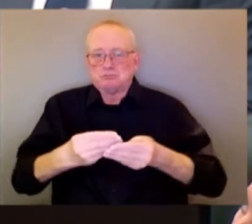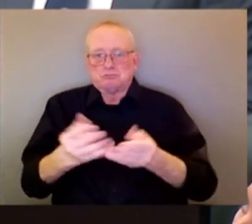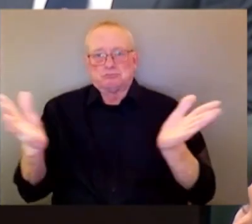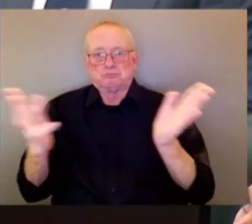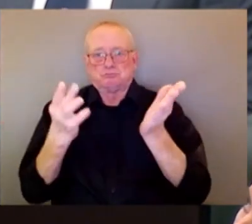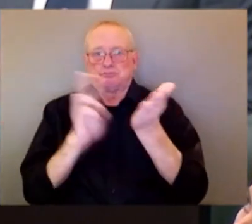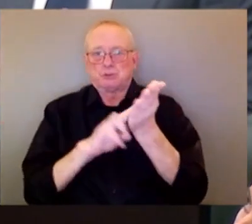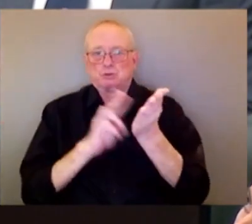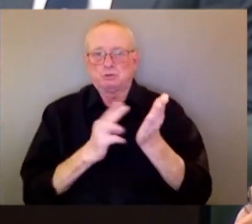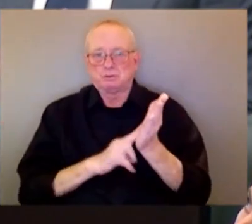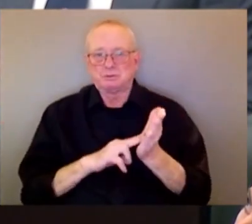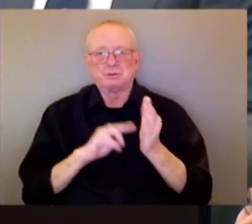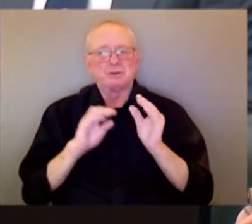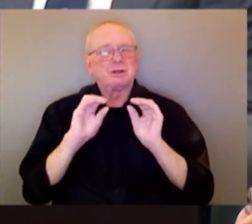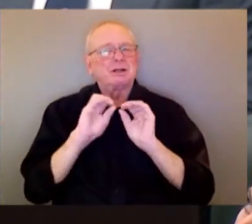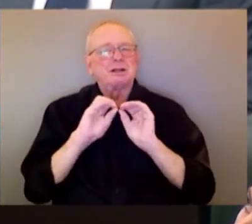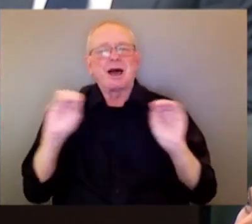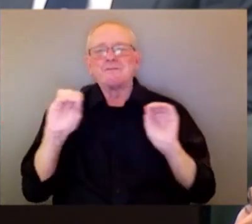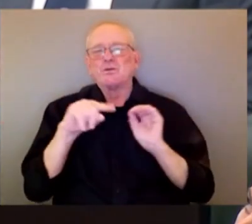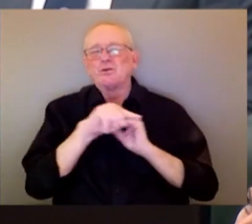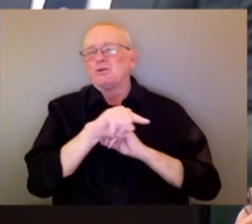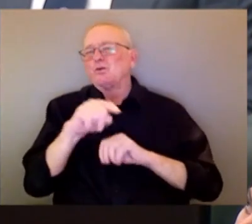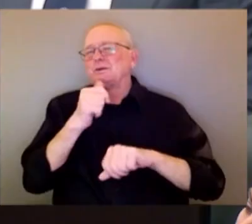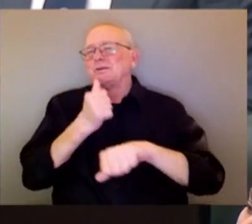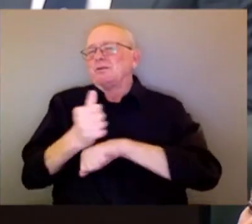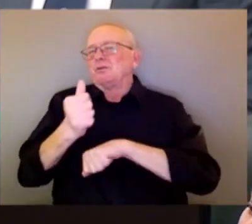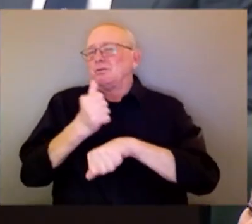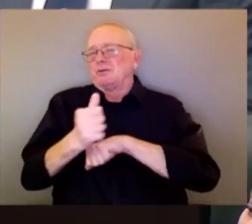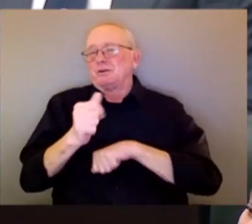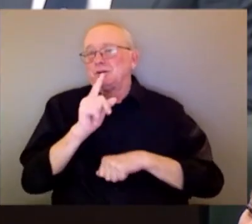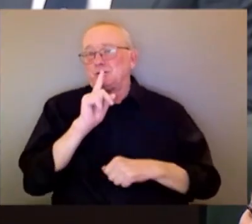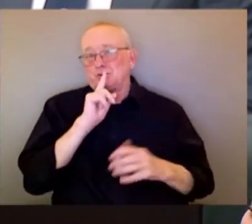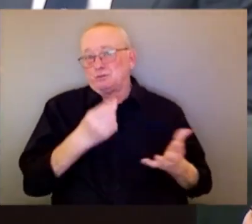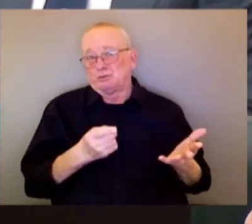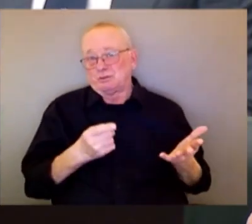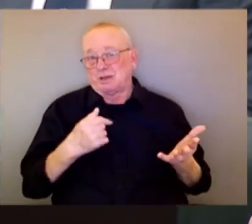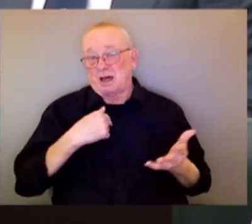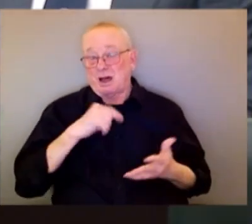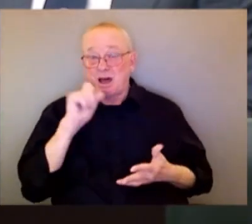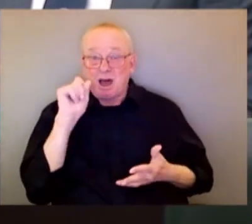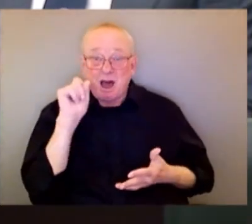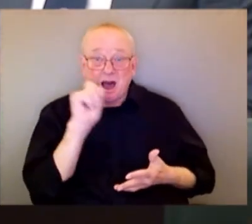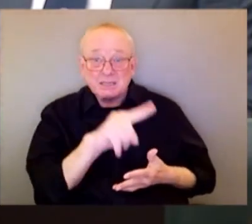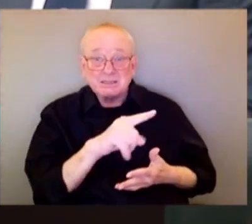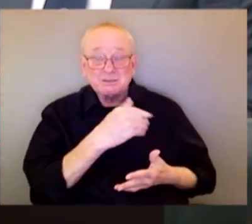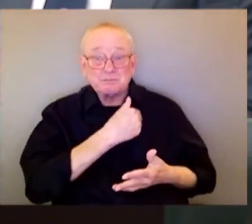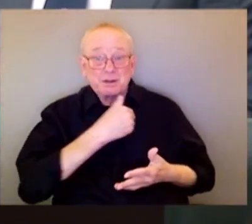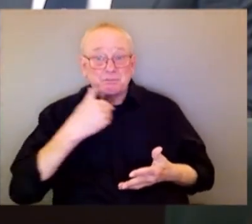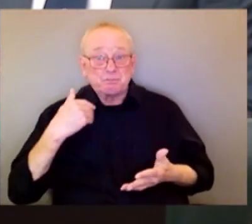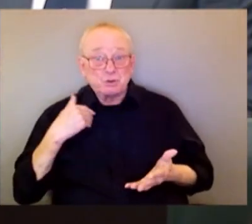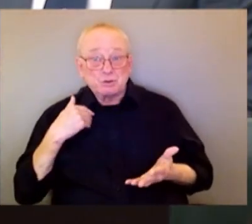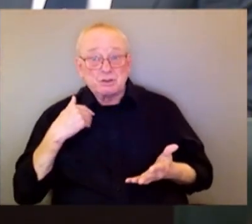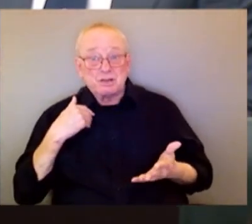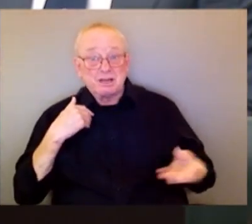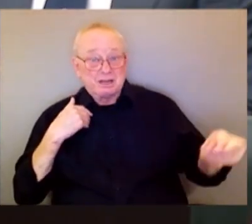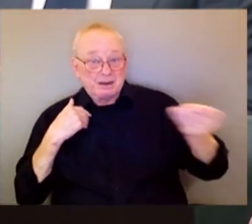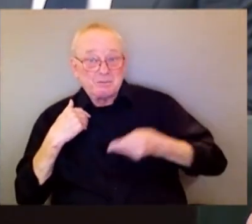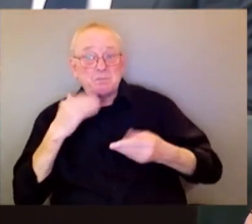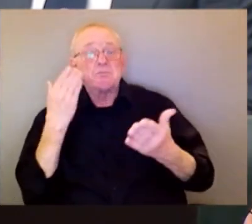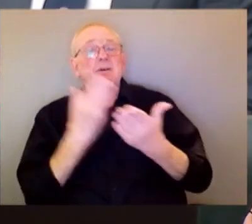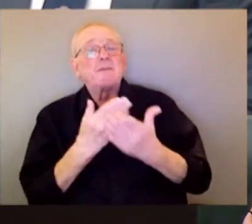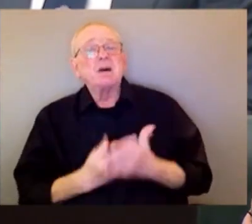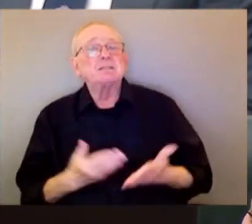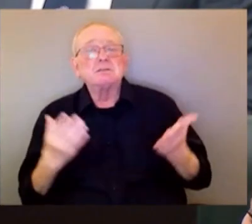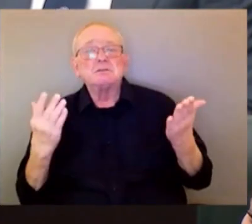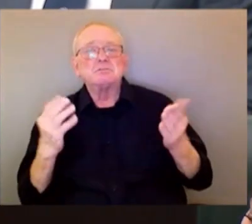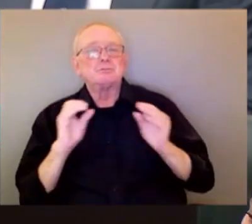making opposite. I asked him multiple times, whilst he was still a member of Executive Council, to furnish me with any evidence he had. I received nothing. I am happy